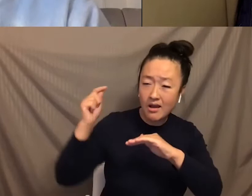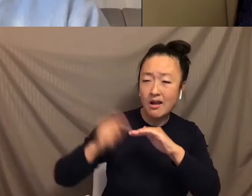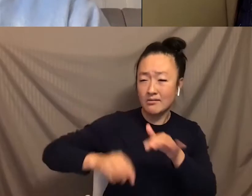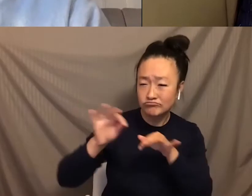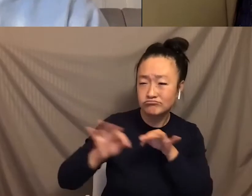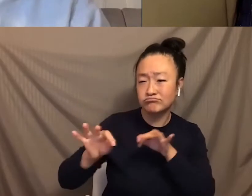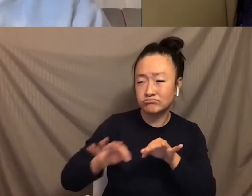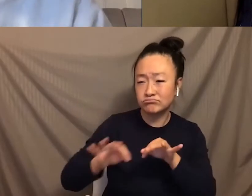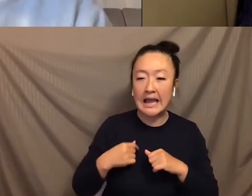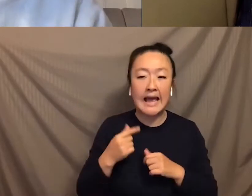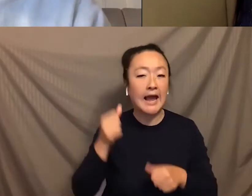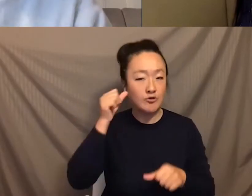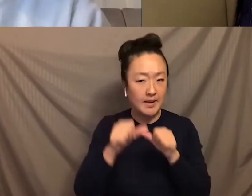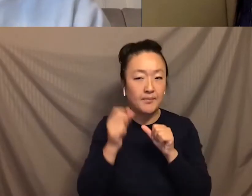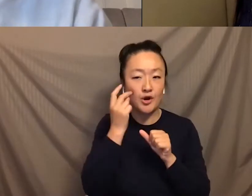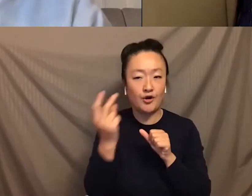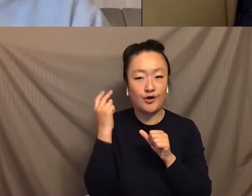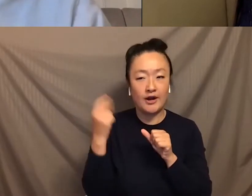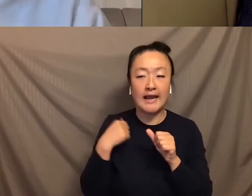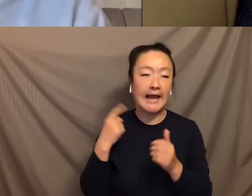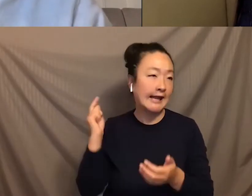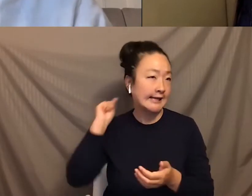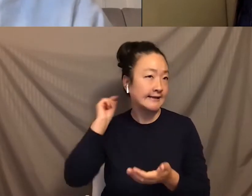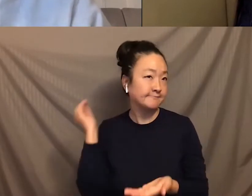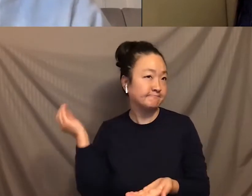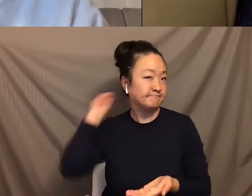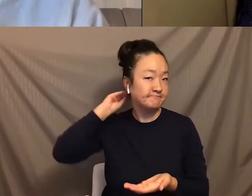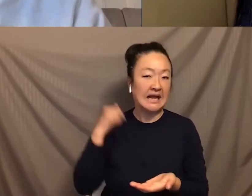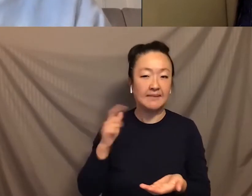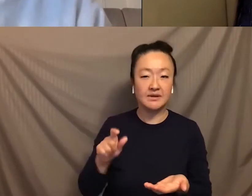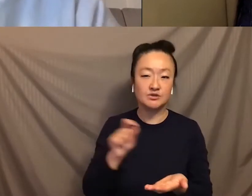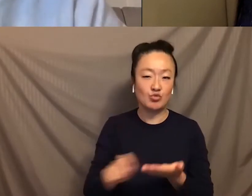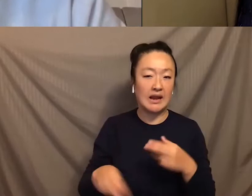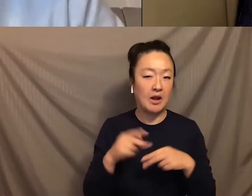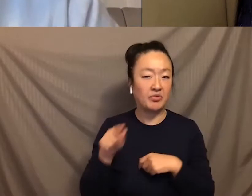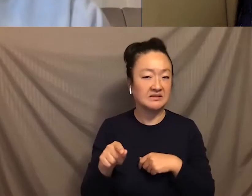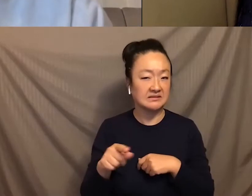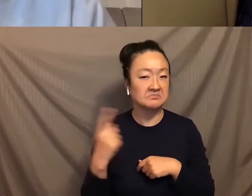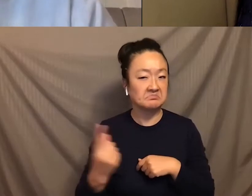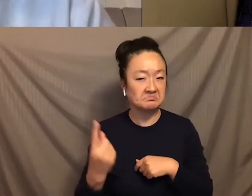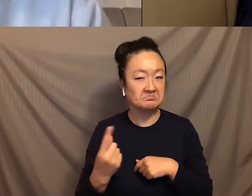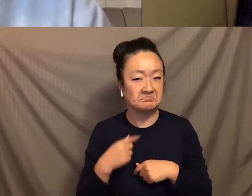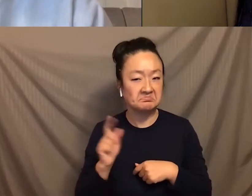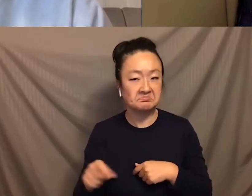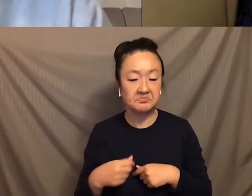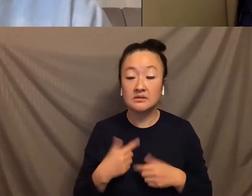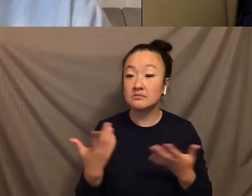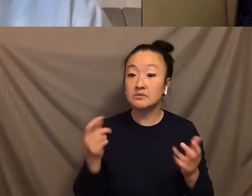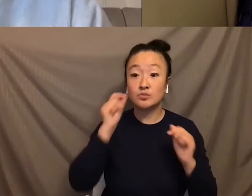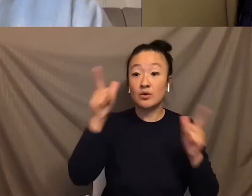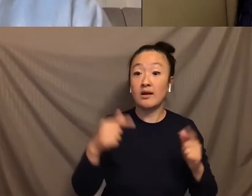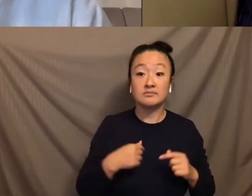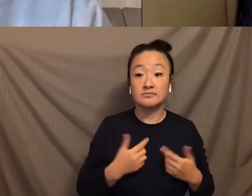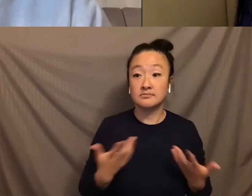my back pocket and saying, I need to write about this one day in some capacity. And in terms of what surprised me,